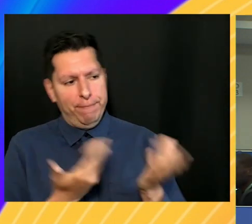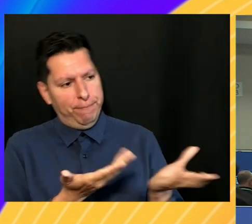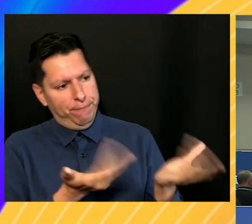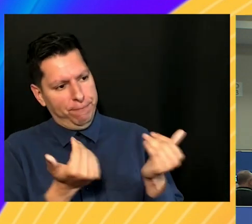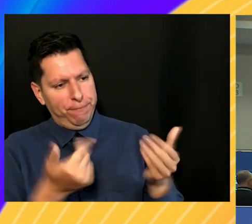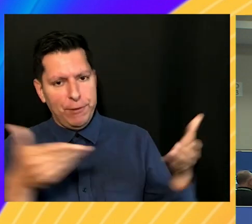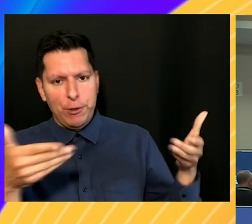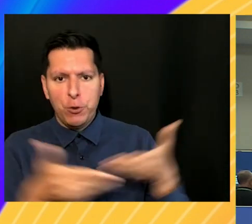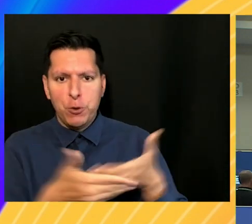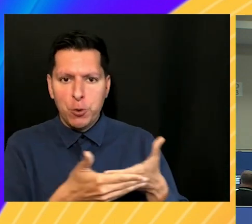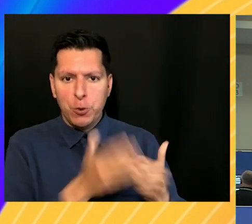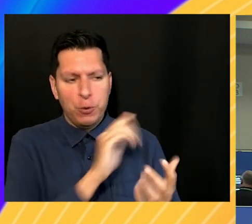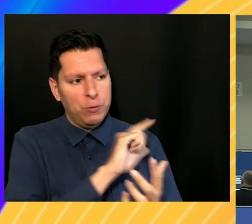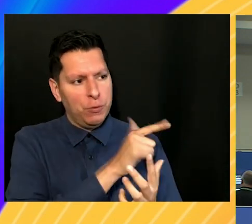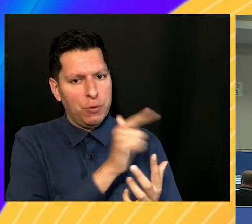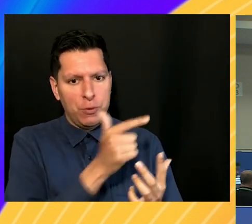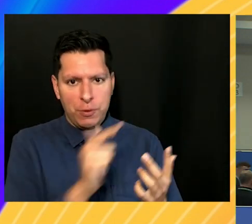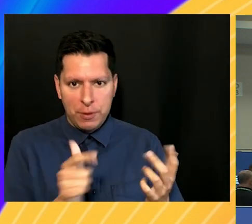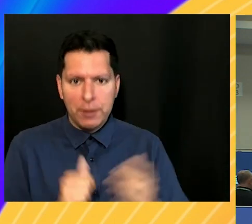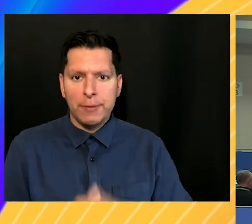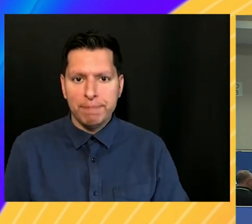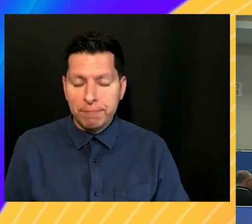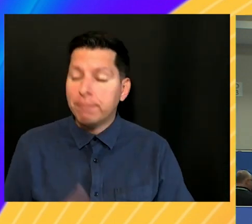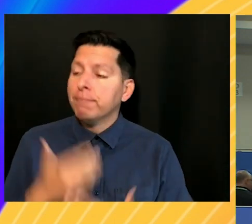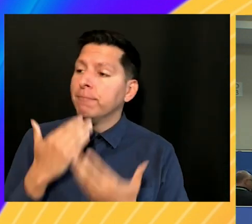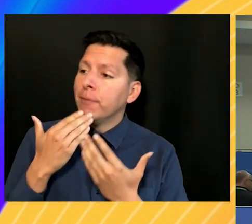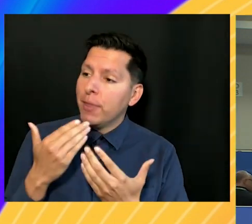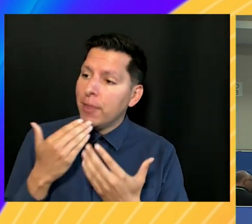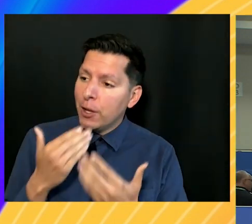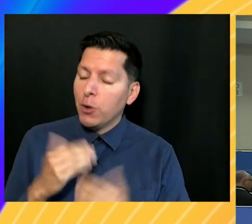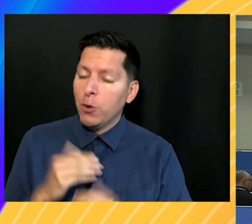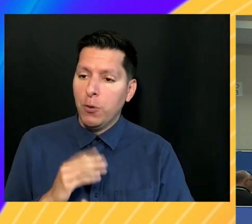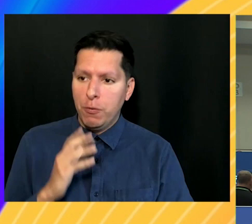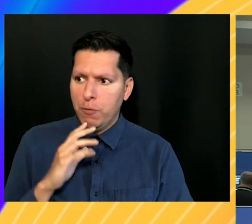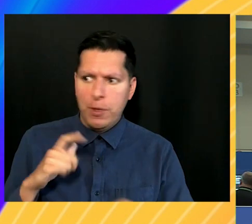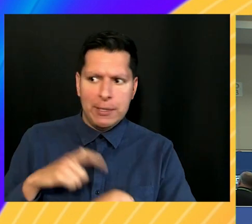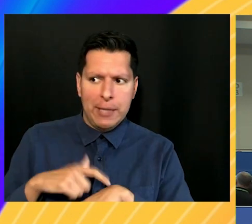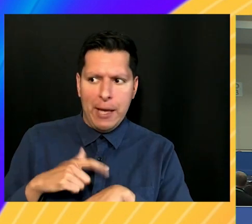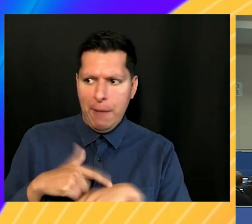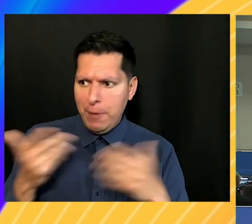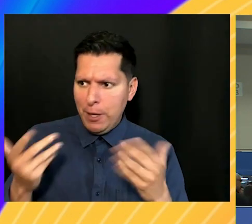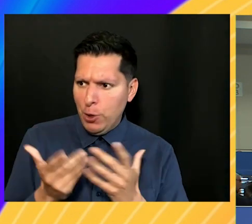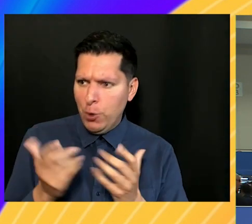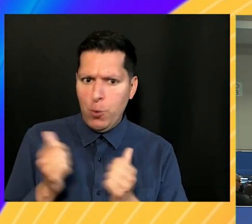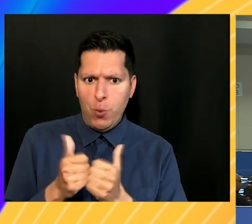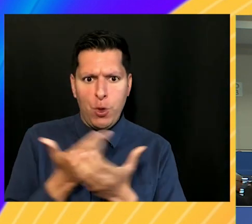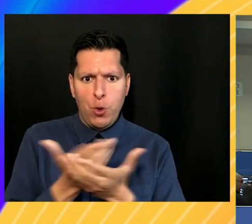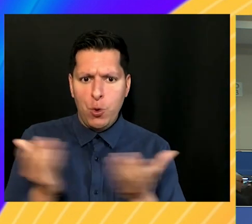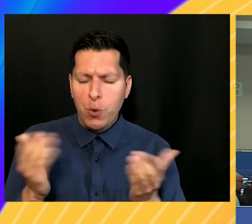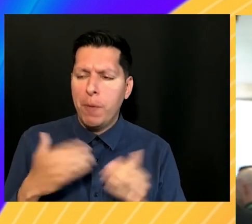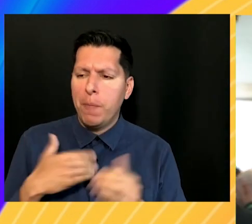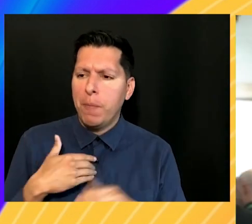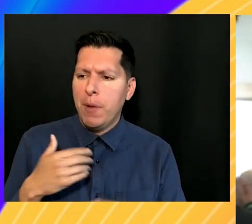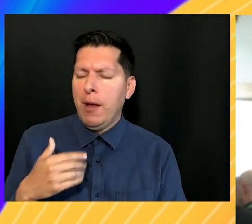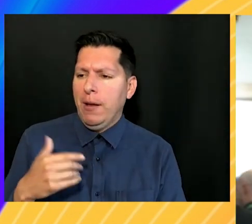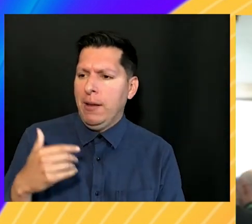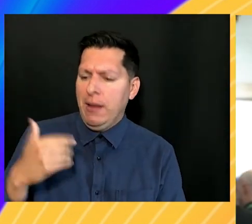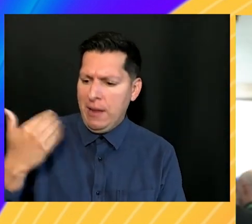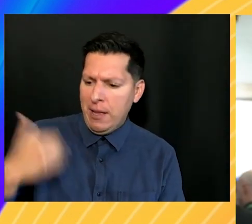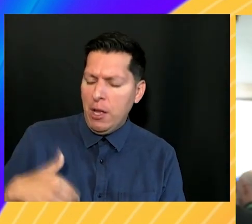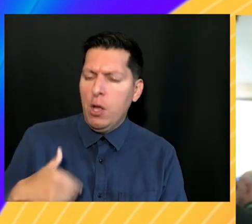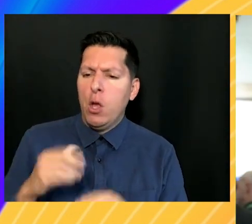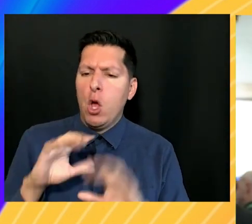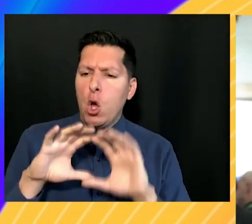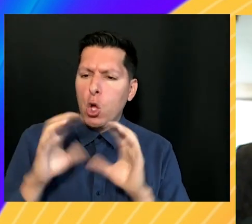themselves. Sure. Well, thanks, Kyle, for having us. It's great to be here with you today. So my name is Erin Shu. I'm the global lead for